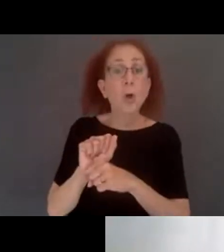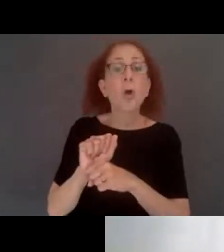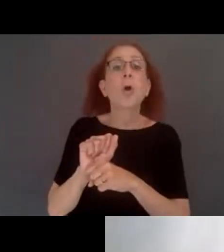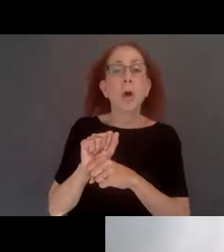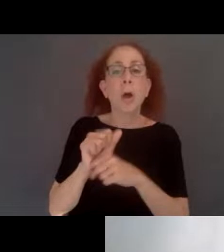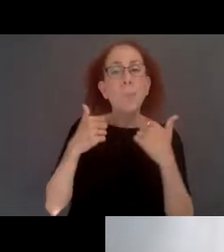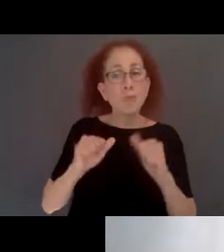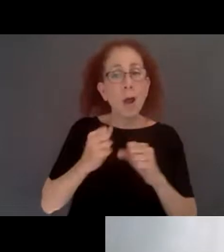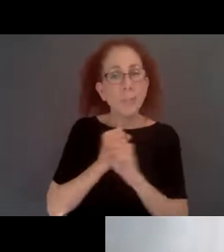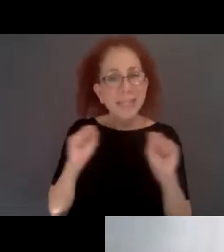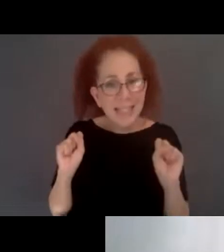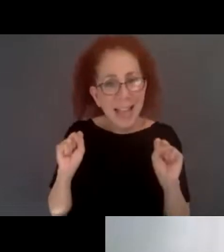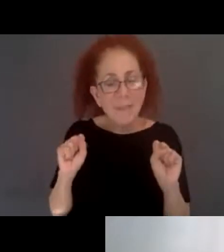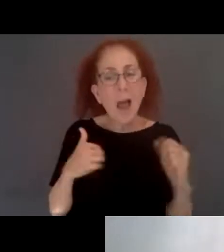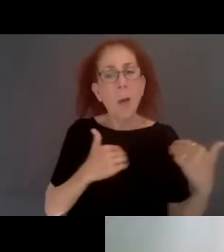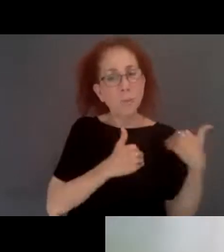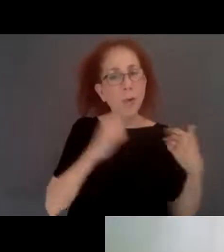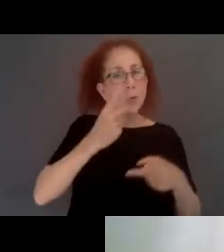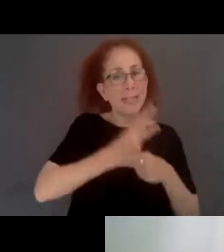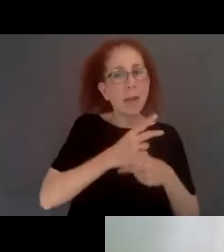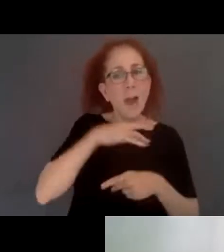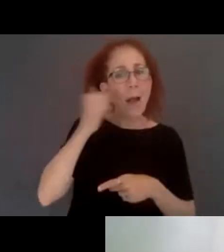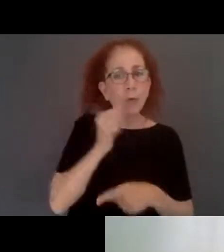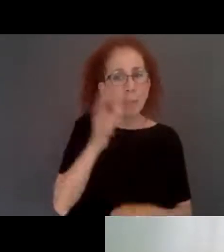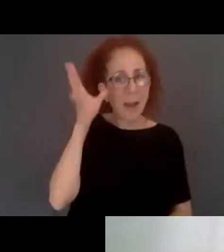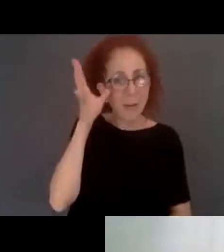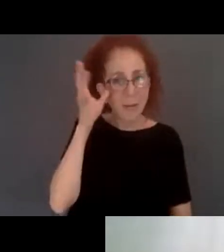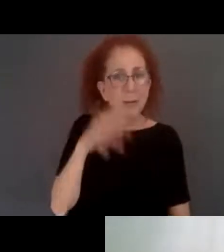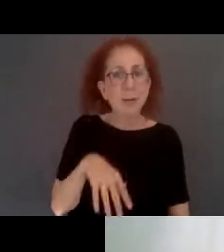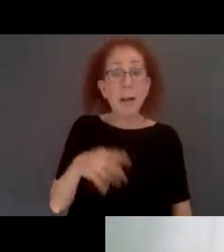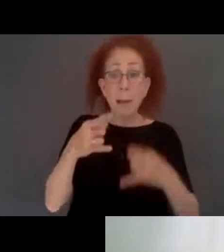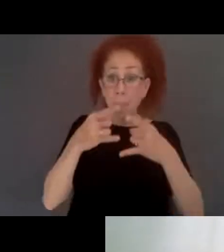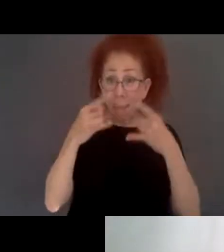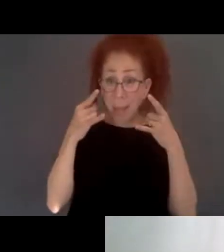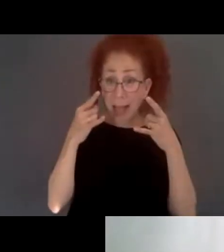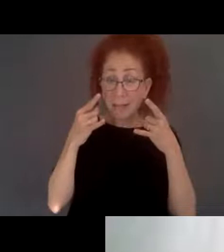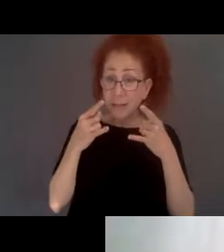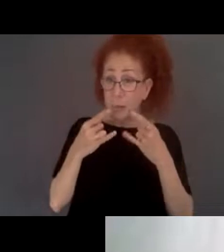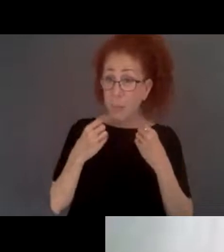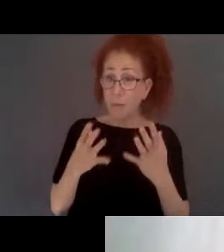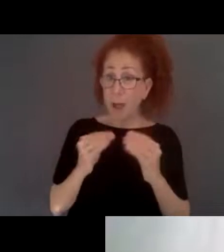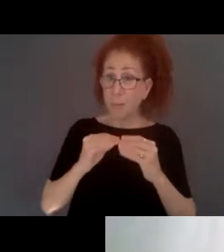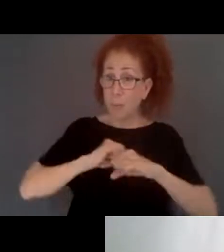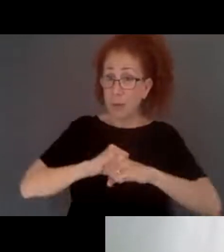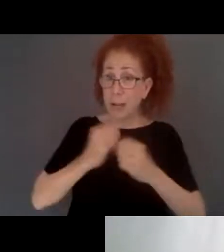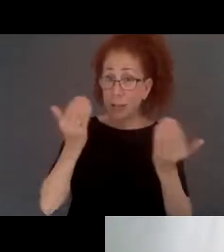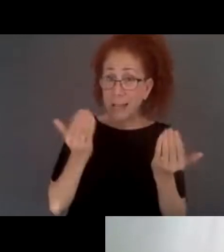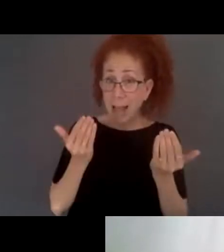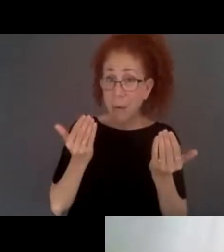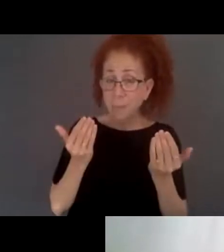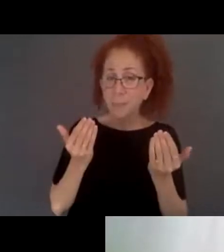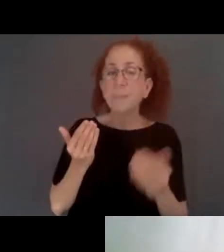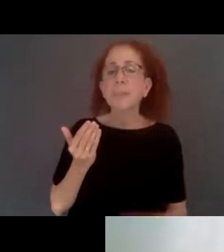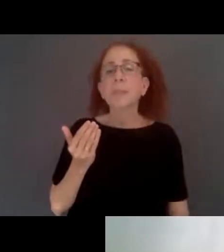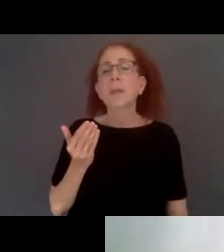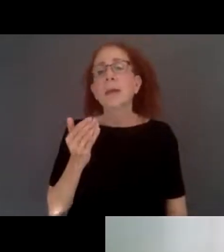stay safe because I'm responsible for caring for an elderly parent. Does the mask I'm wearing provide any protection at this point? And I just want to kind of combine